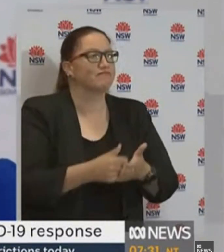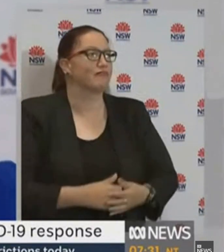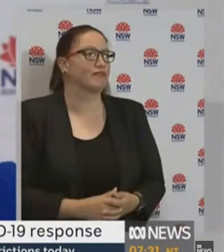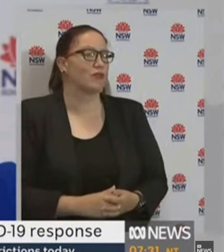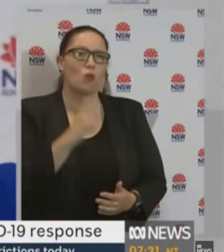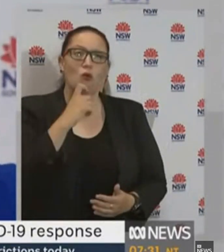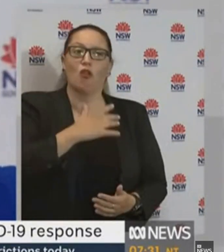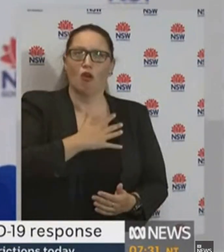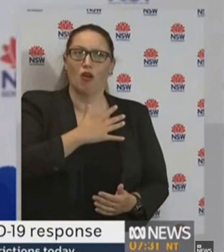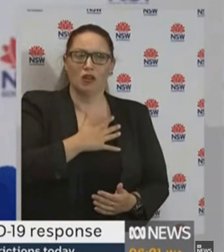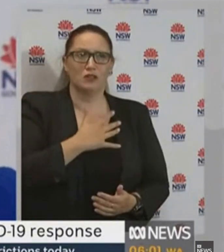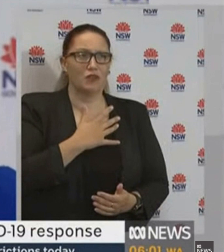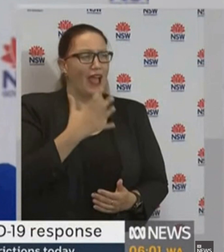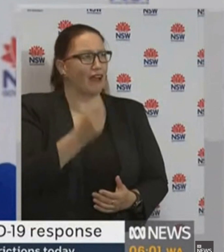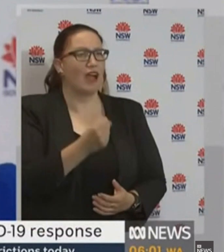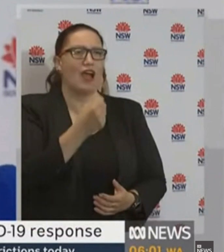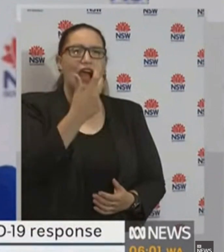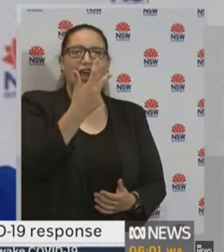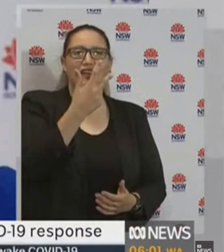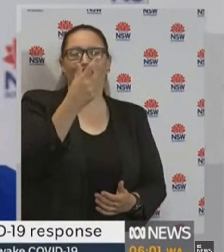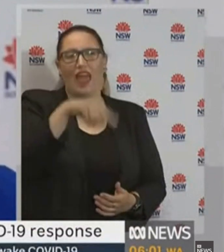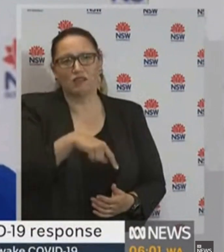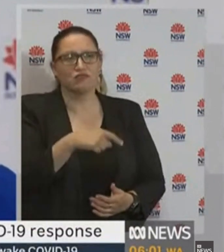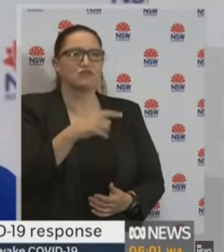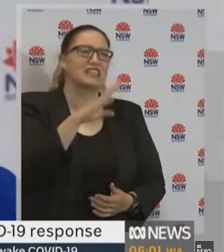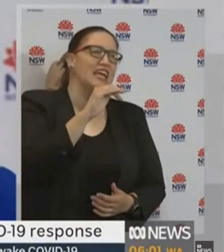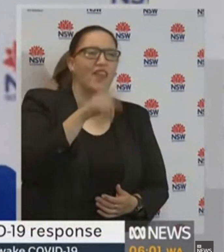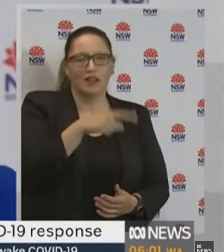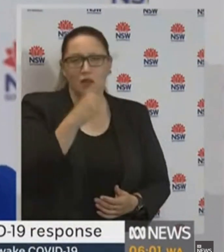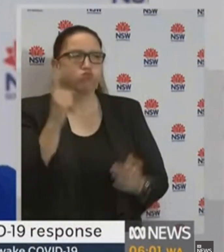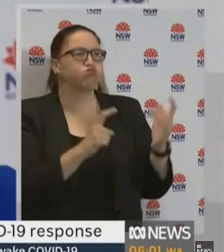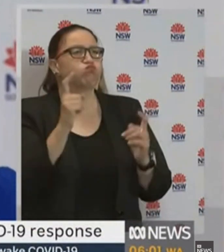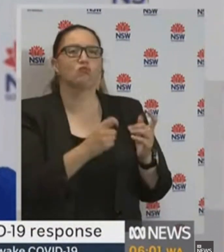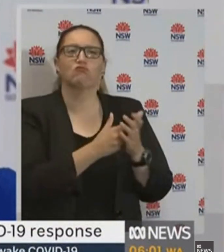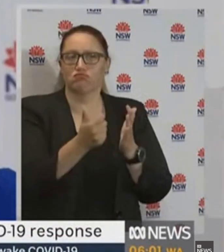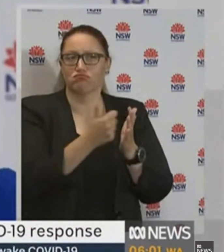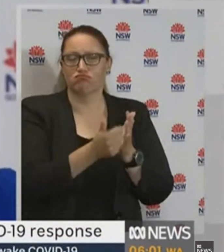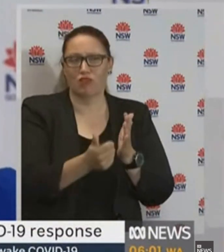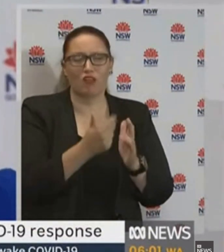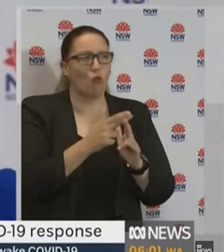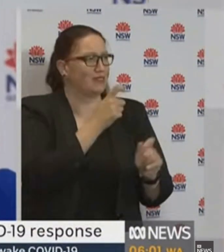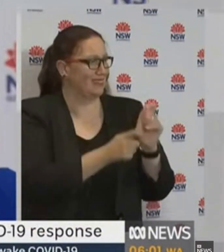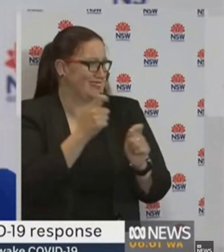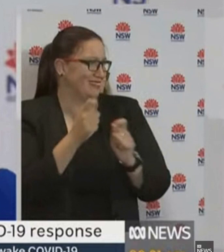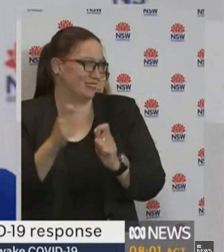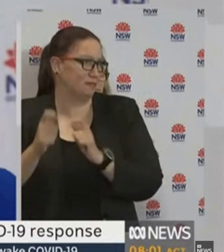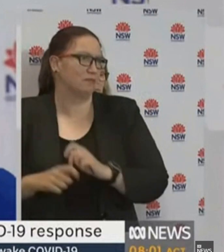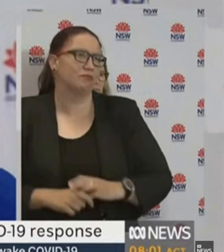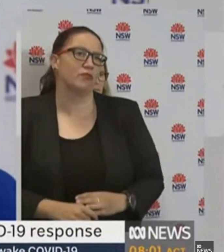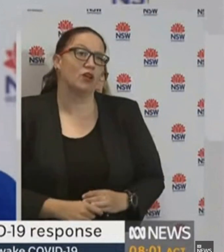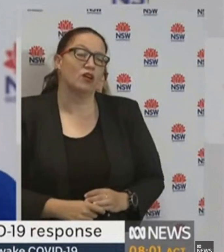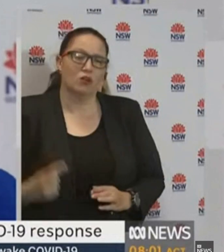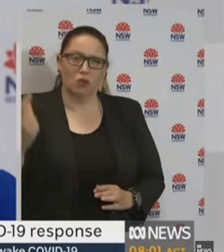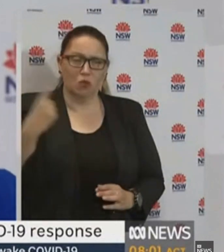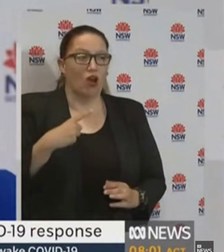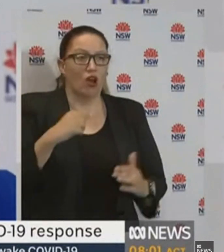again, and we want to make sure enough people come forward to get tested to give us confidence that the amount of community-to-community transmission